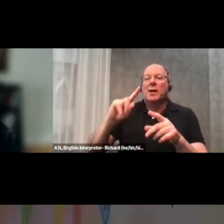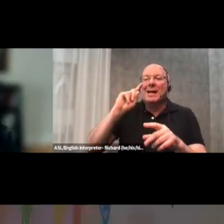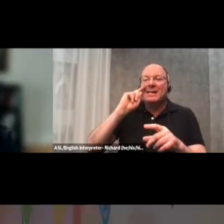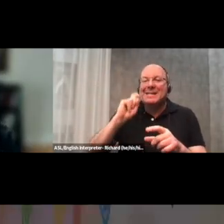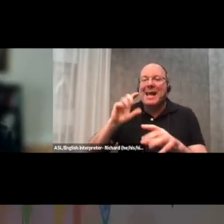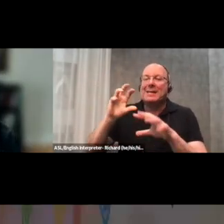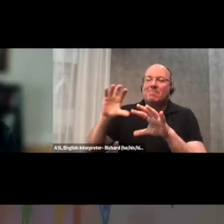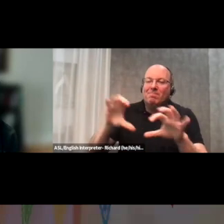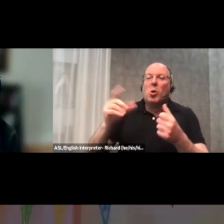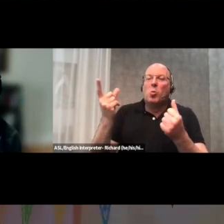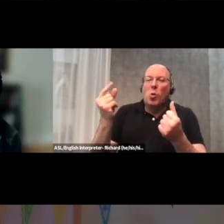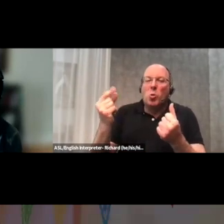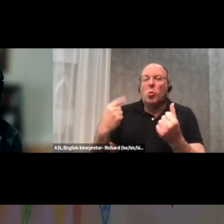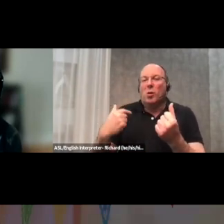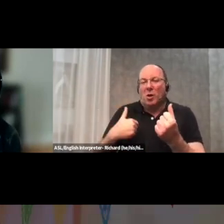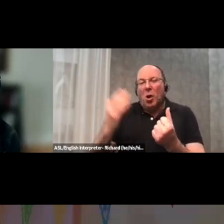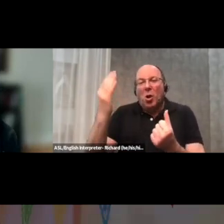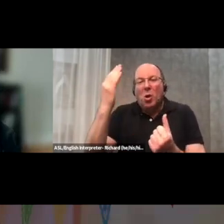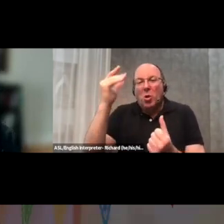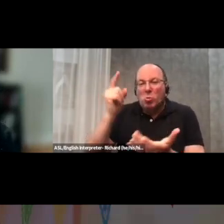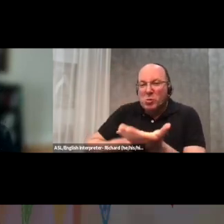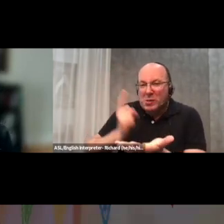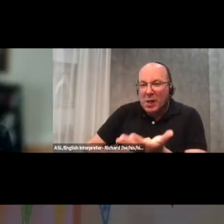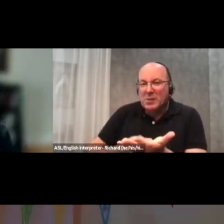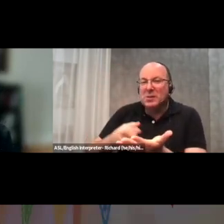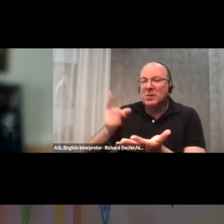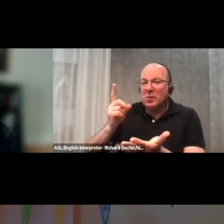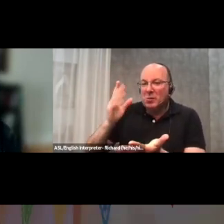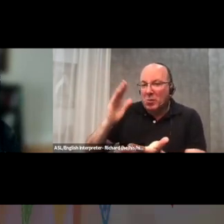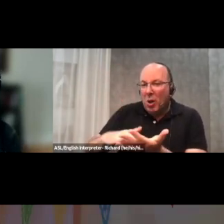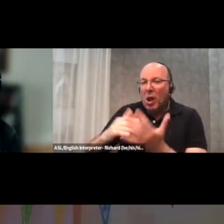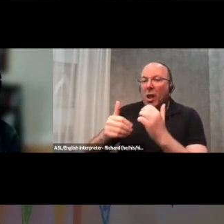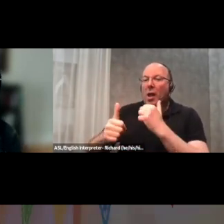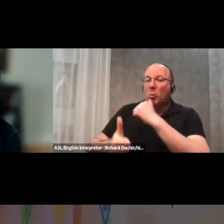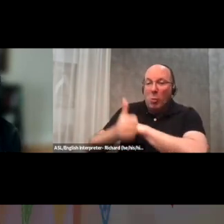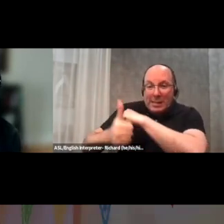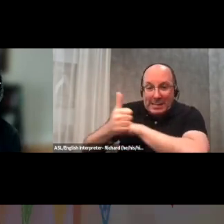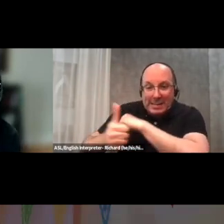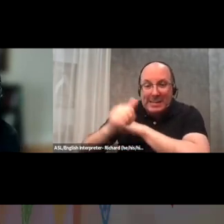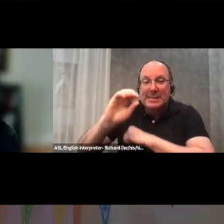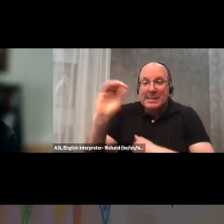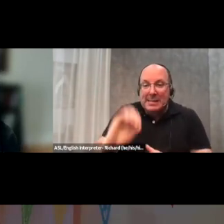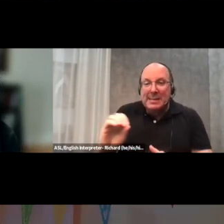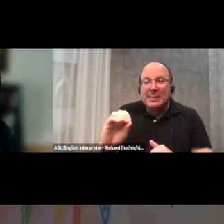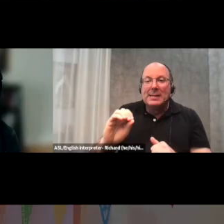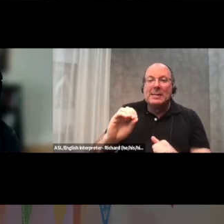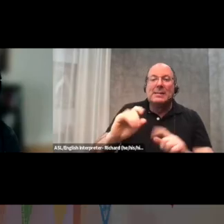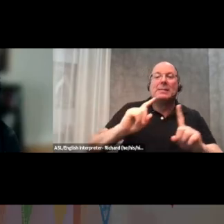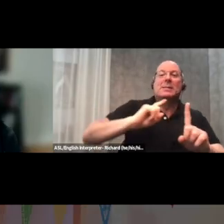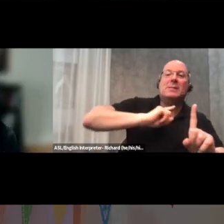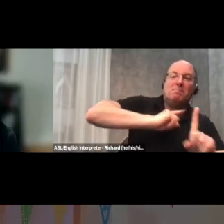You know exactly what you're going to do. You know the risks. You know the benefits.